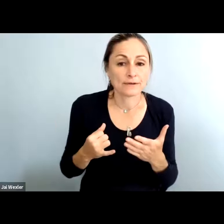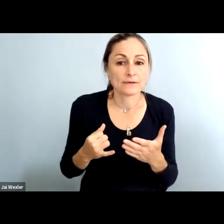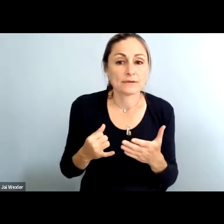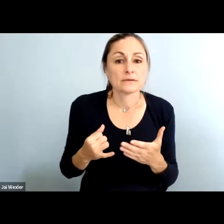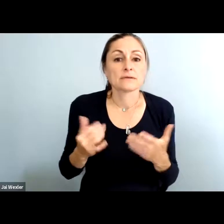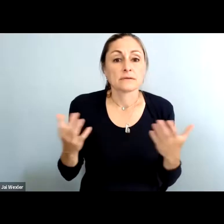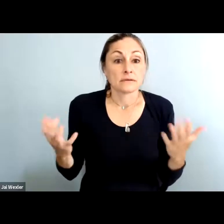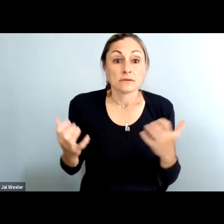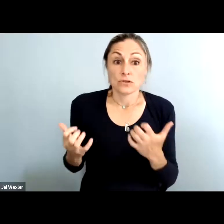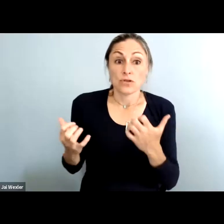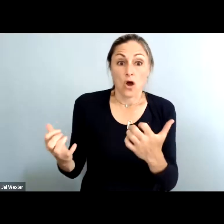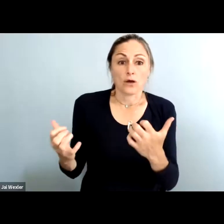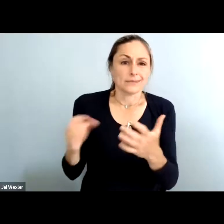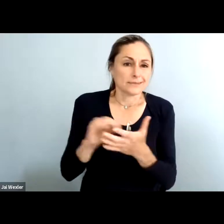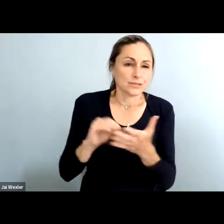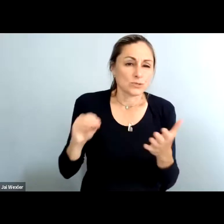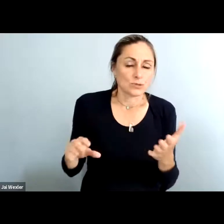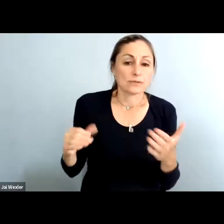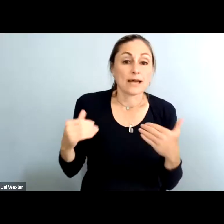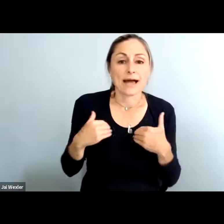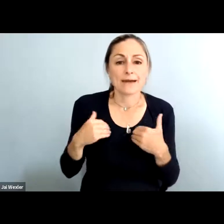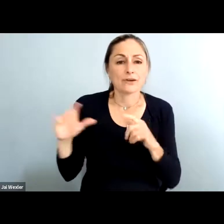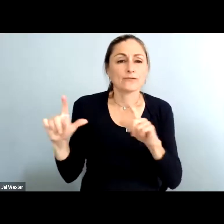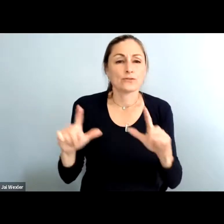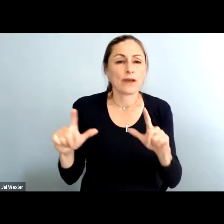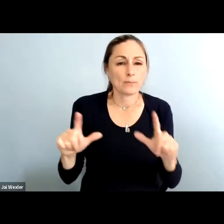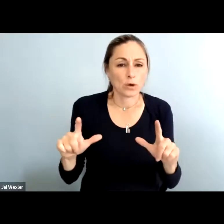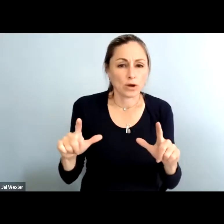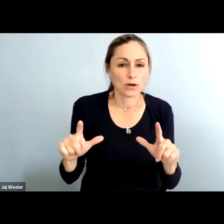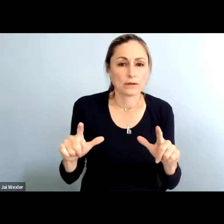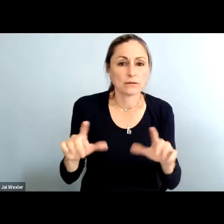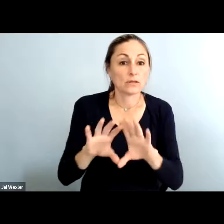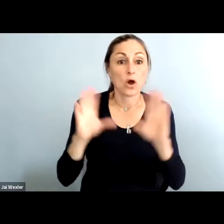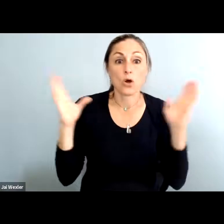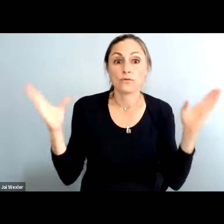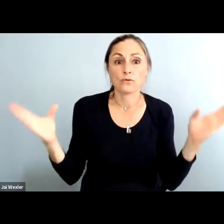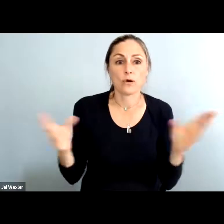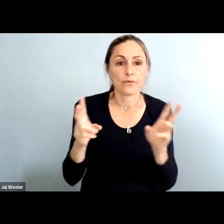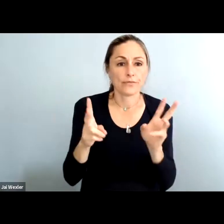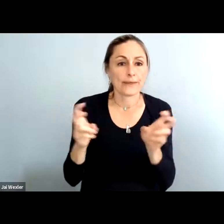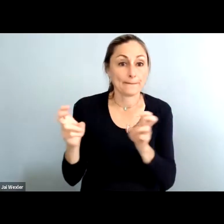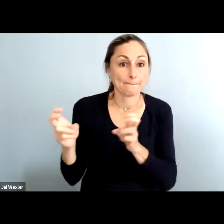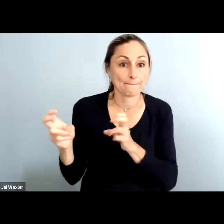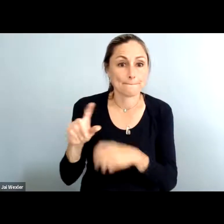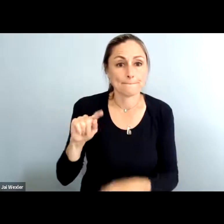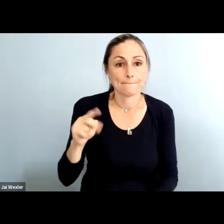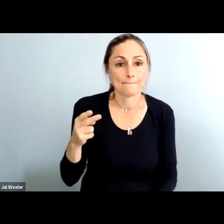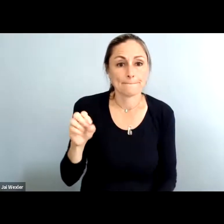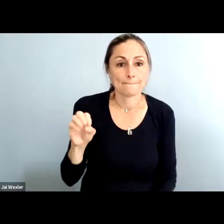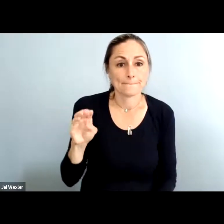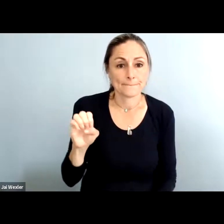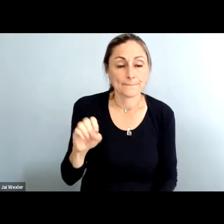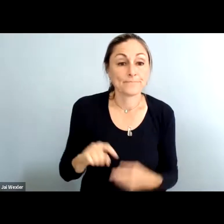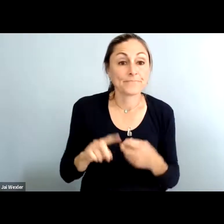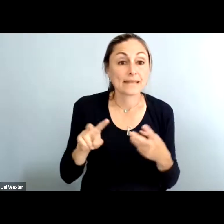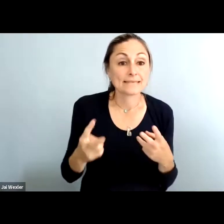the audience, the students, have a framework of what the overarching theme is. In the second lesson, they